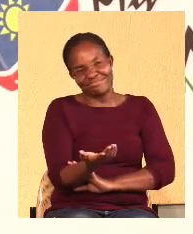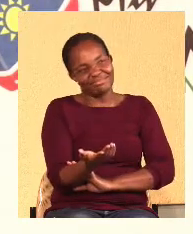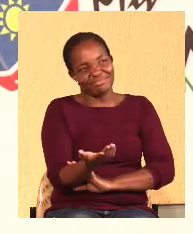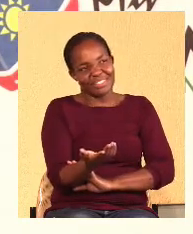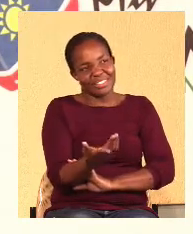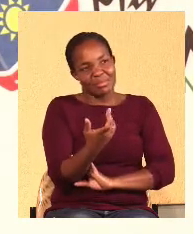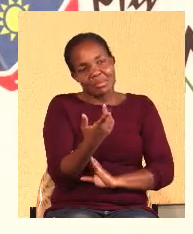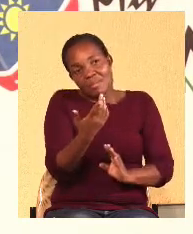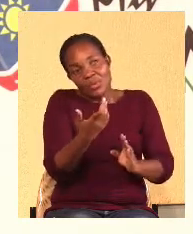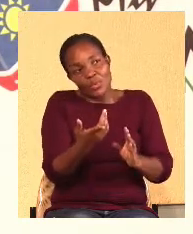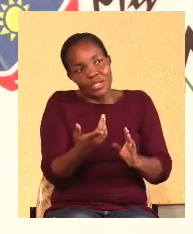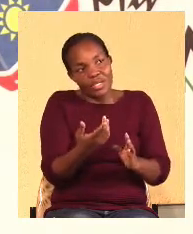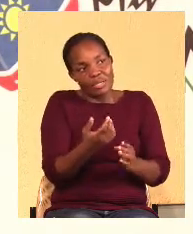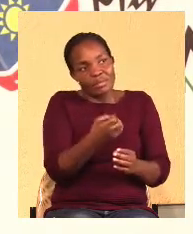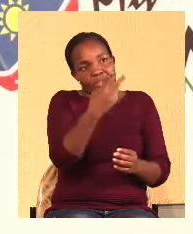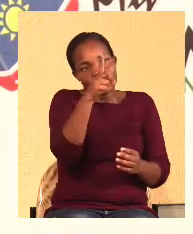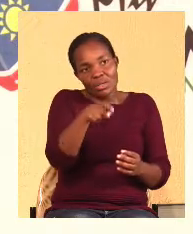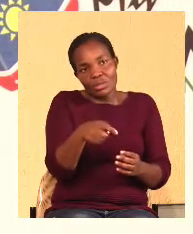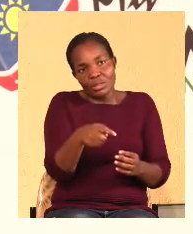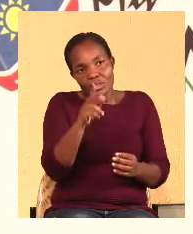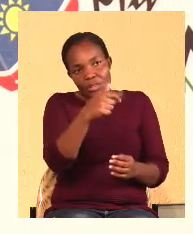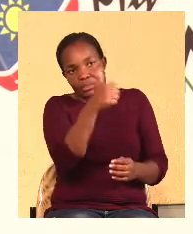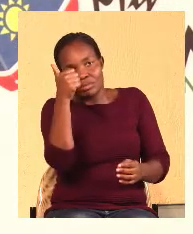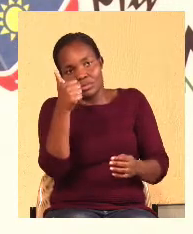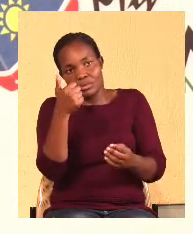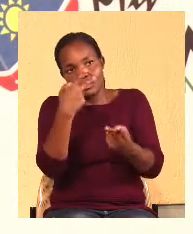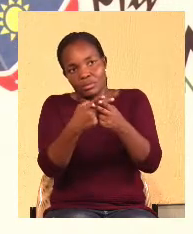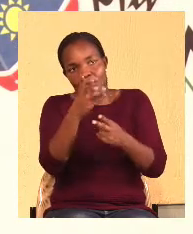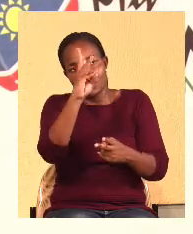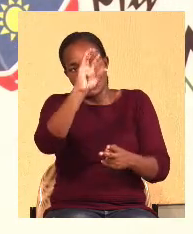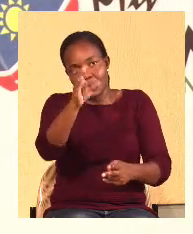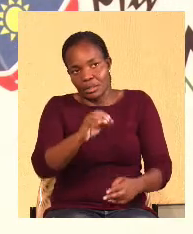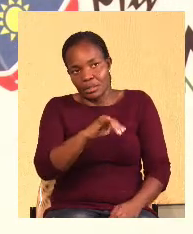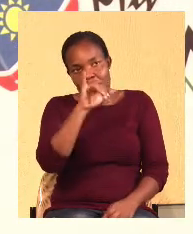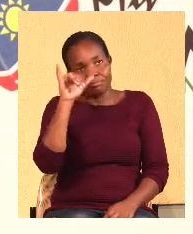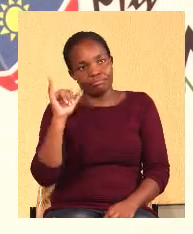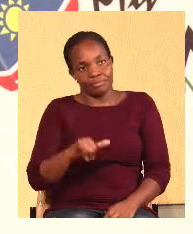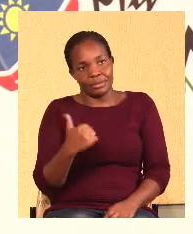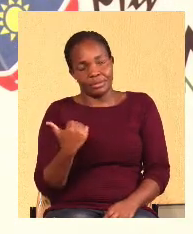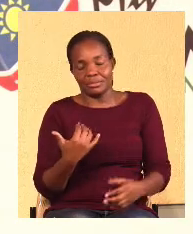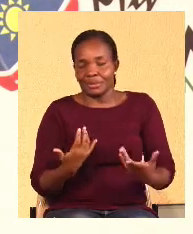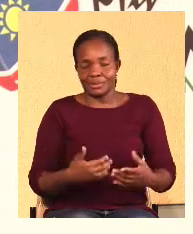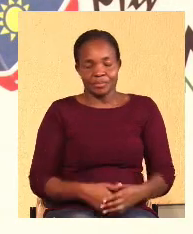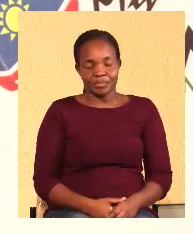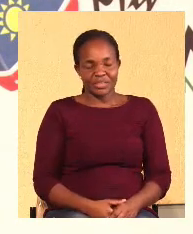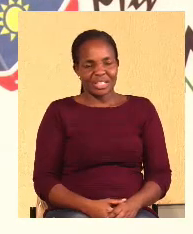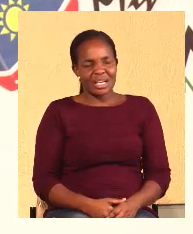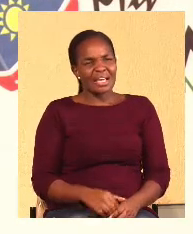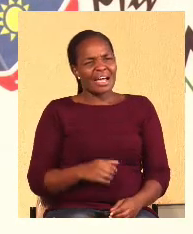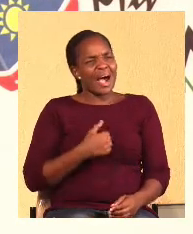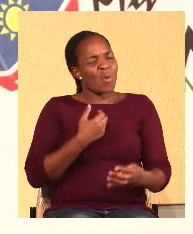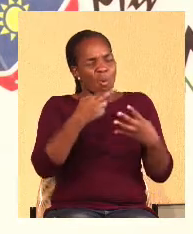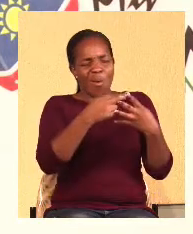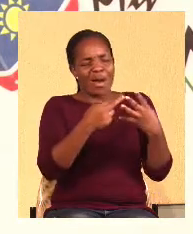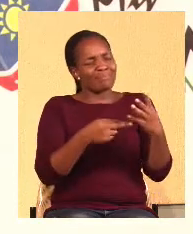plus, 6 months imprisonment. But the main reason really is to